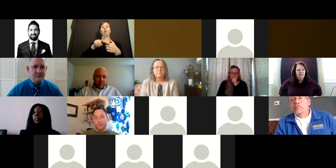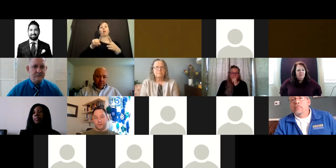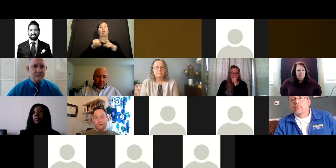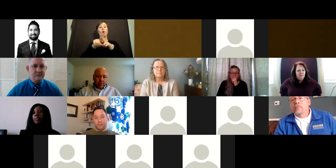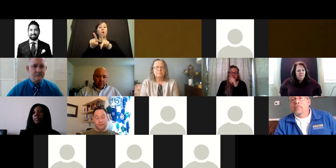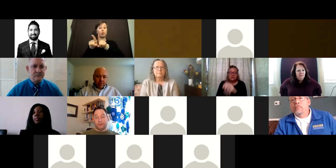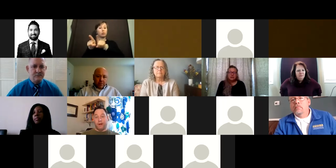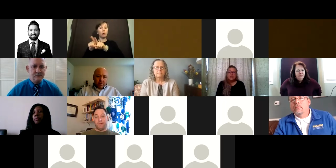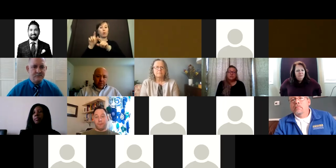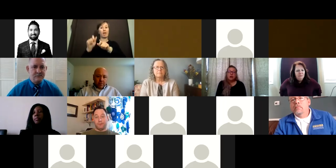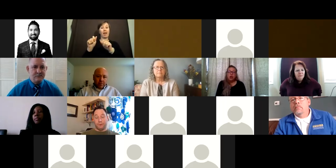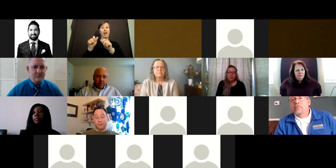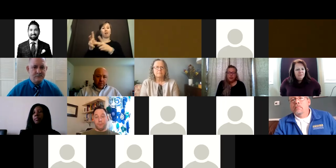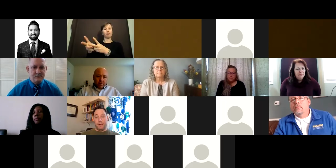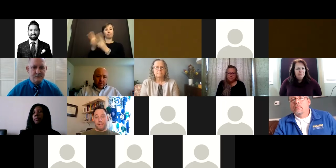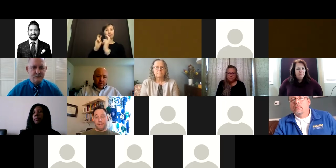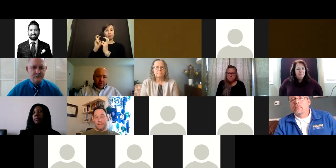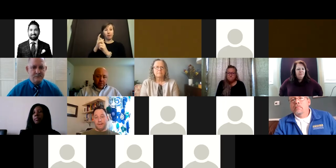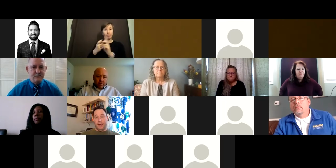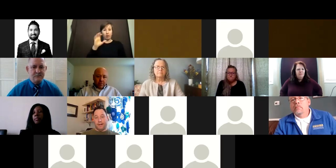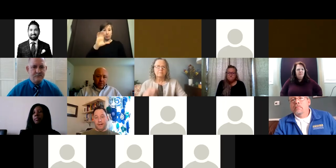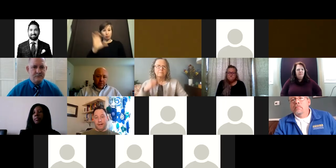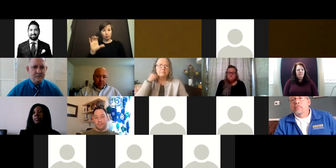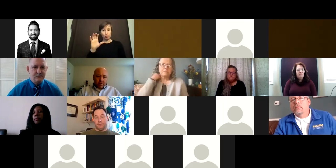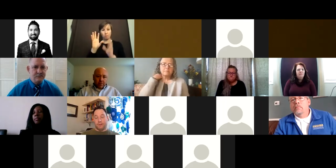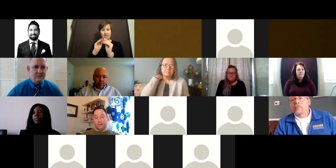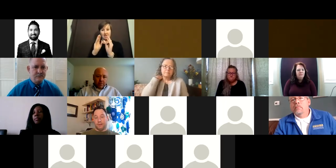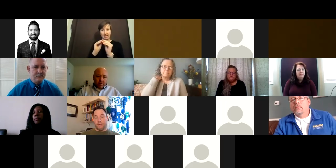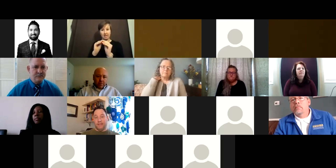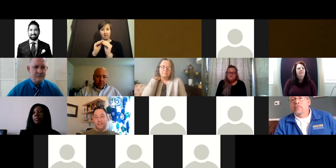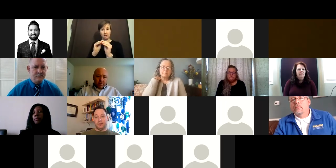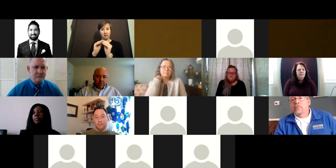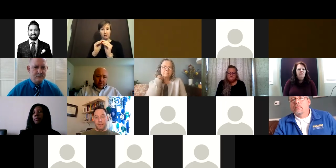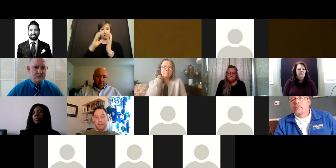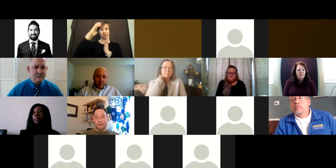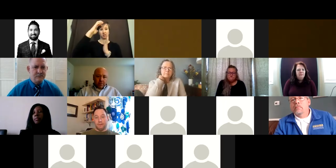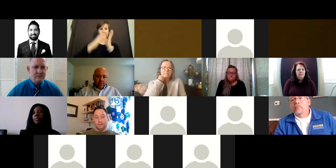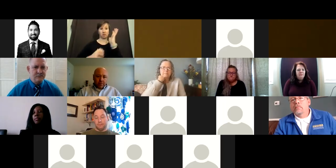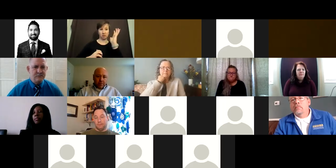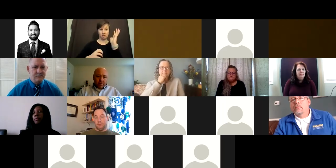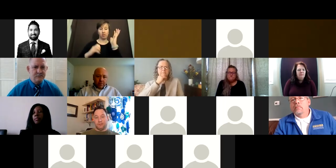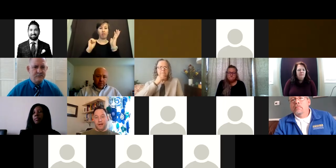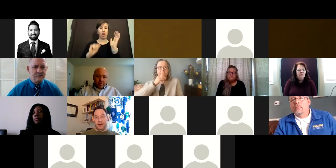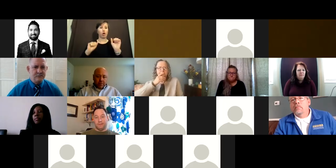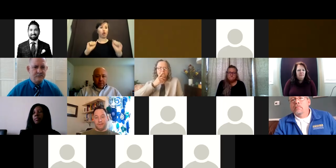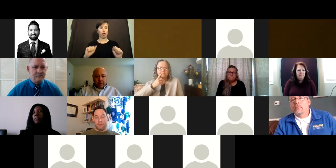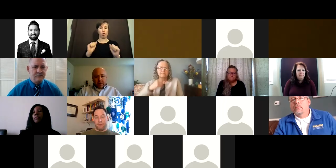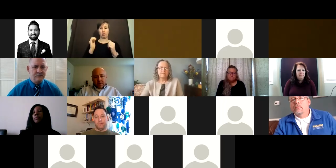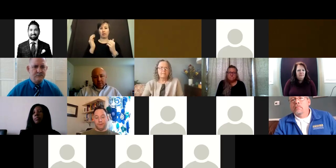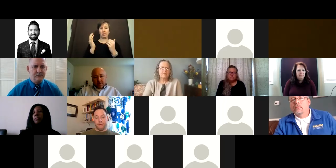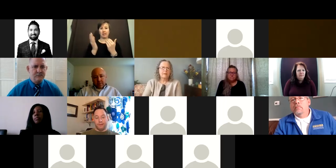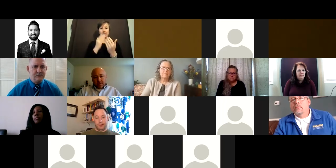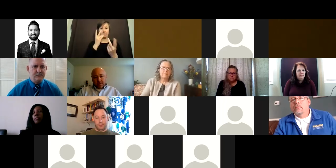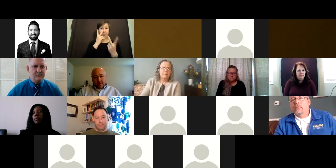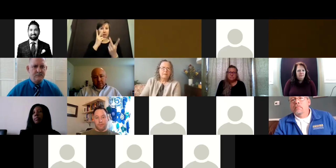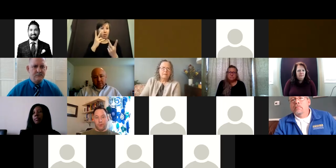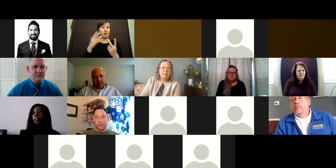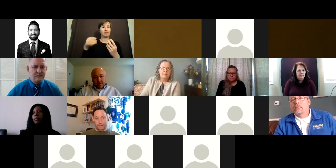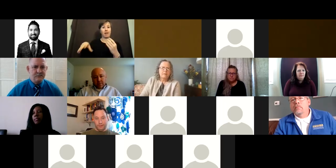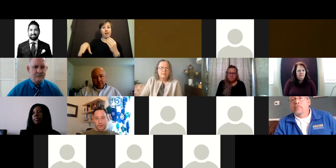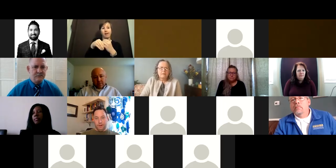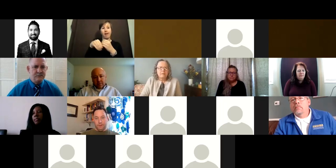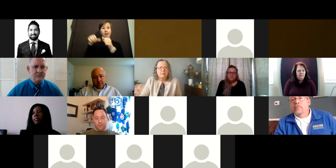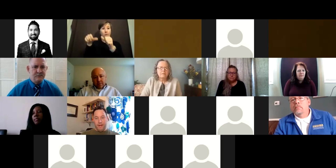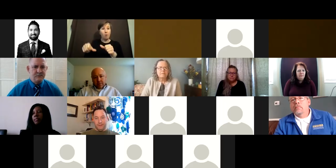get a transcript just straight from the Zoom meeting that could easily be digitalized and posted. Of